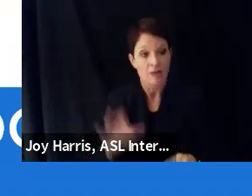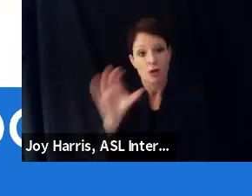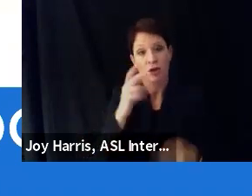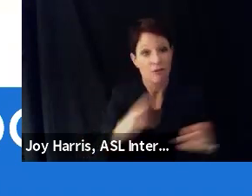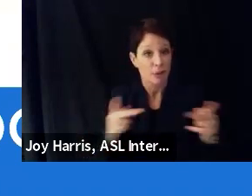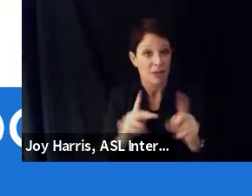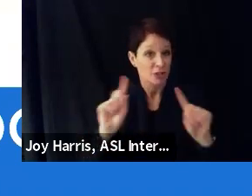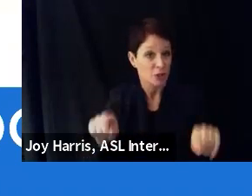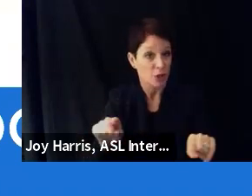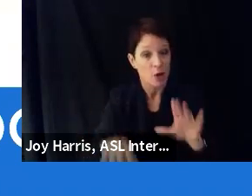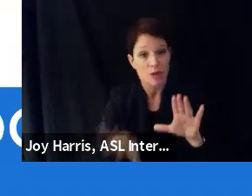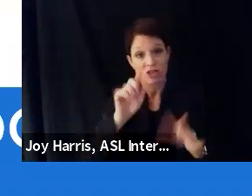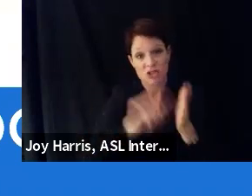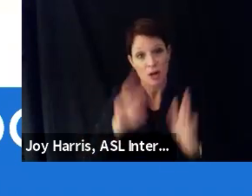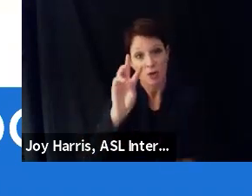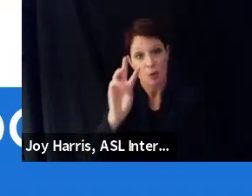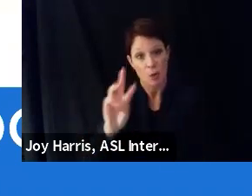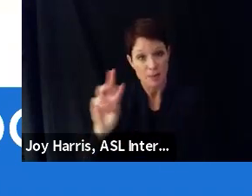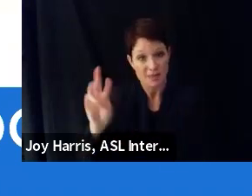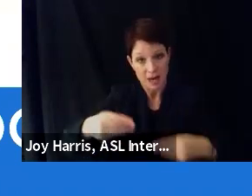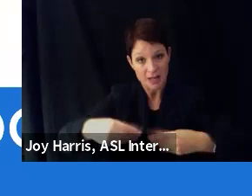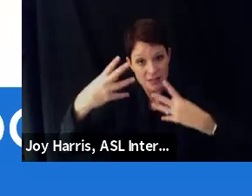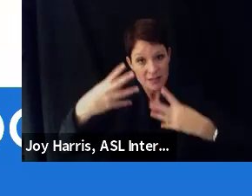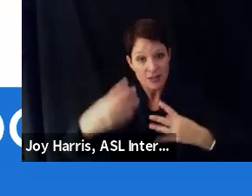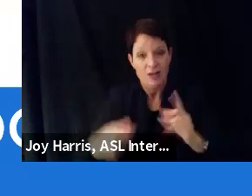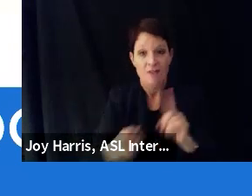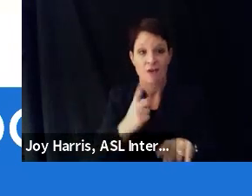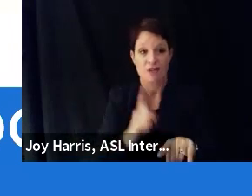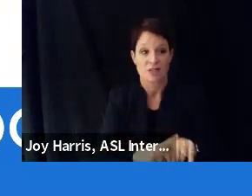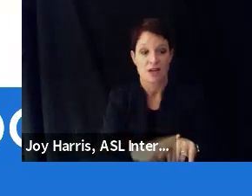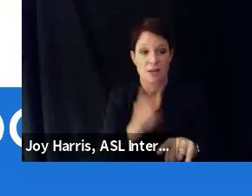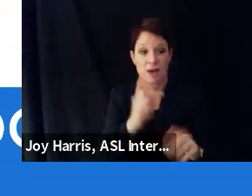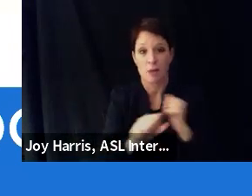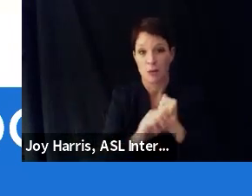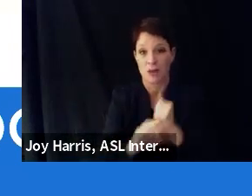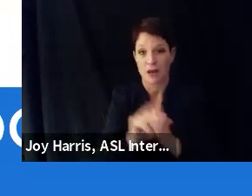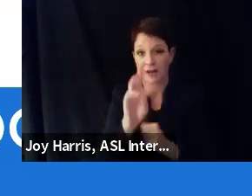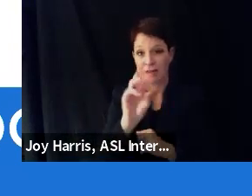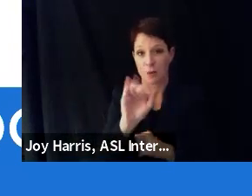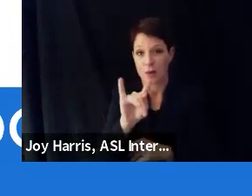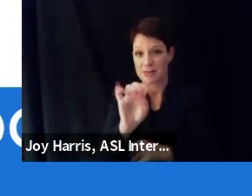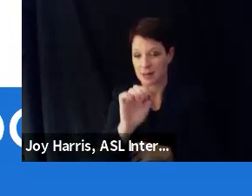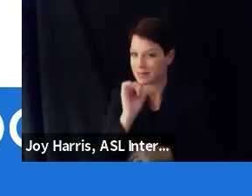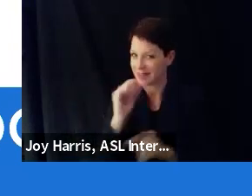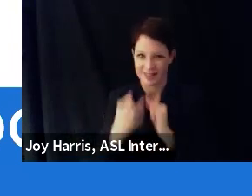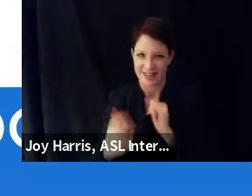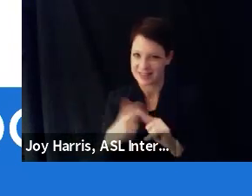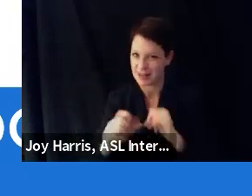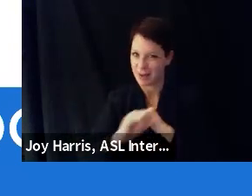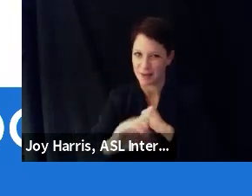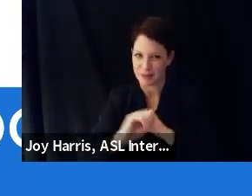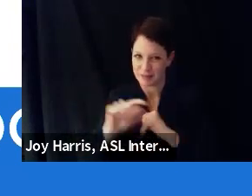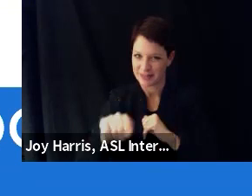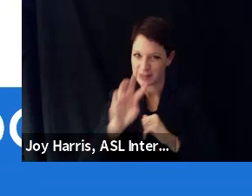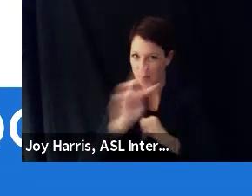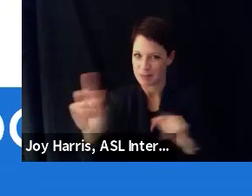location, you can always visit our website. So this is the first time I'm going to plug the website, but it's not the last time. You can go to this